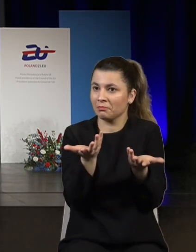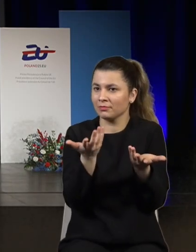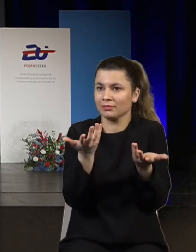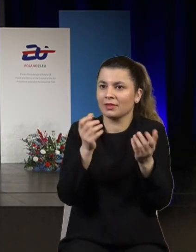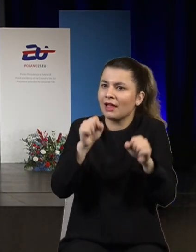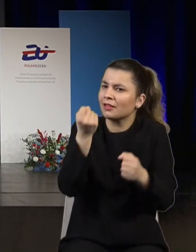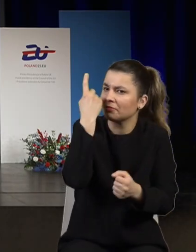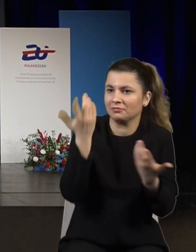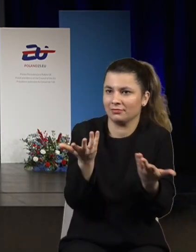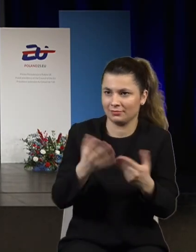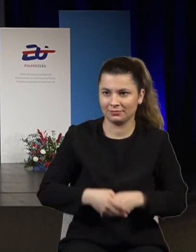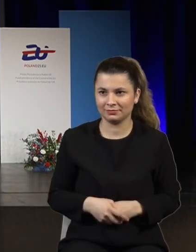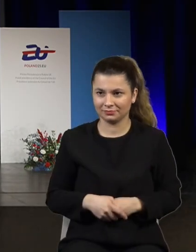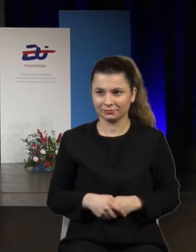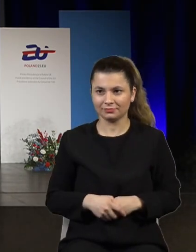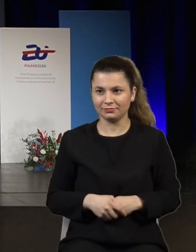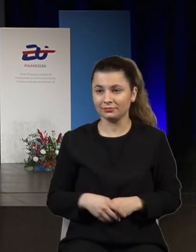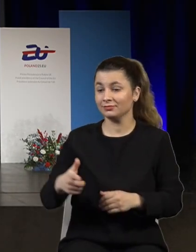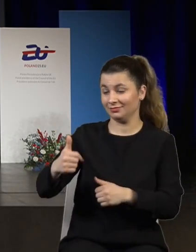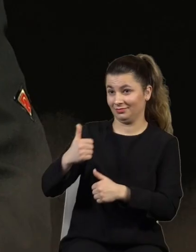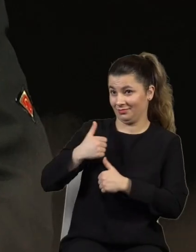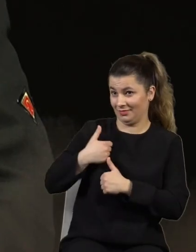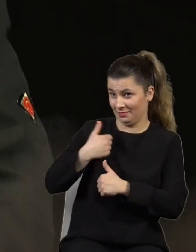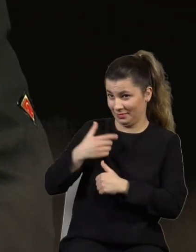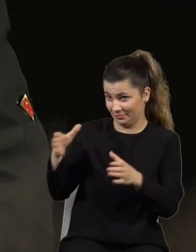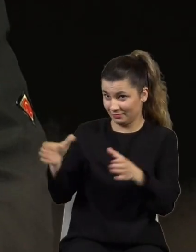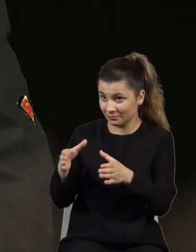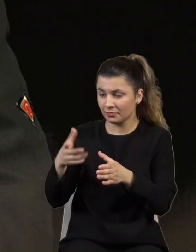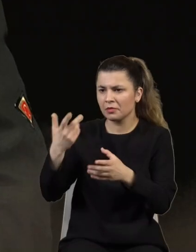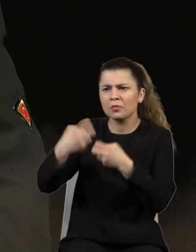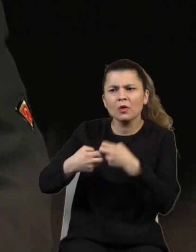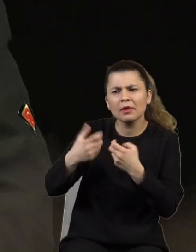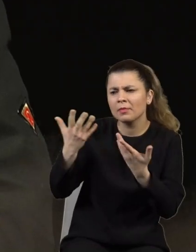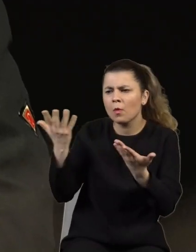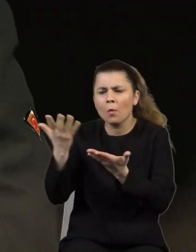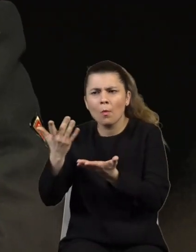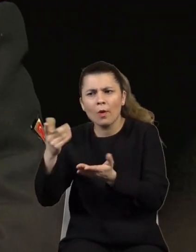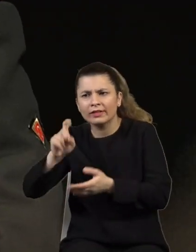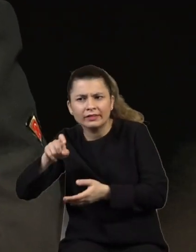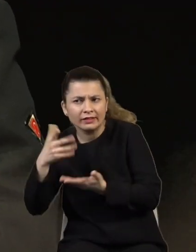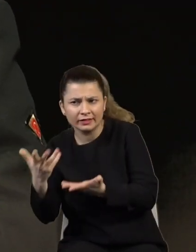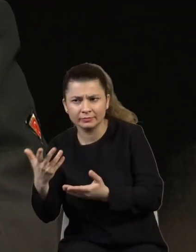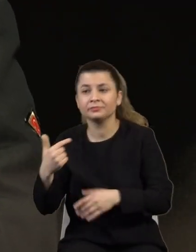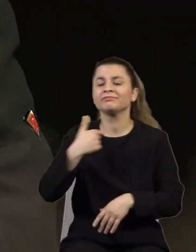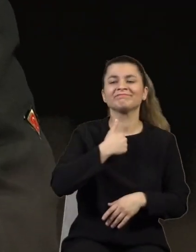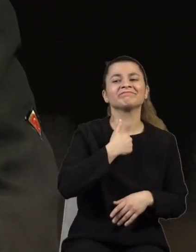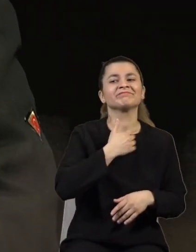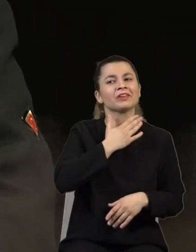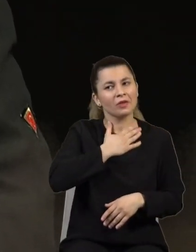okay. First of all, I want to say thank you for also inviting the military side of the EU House, especially in this domain.